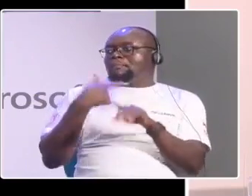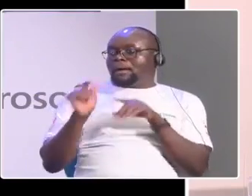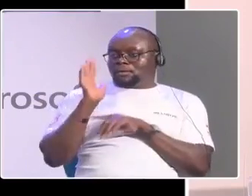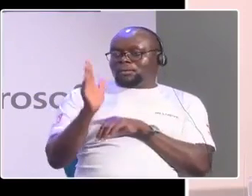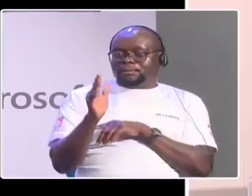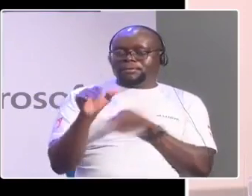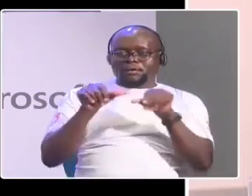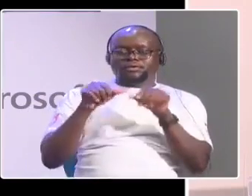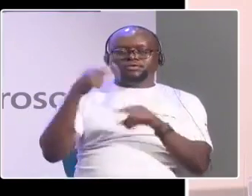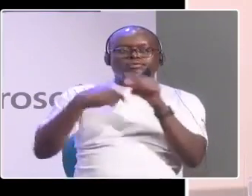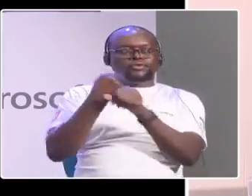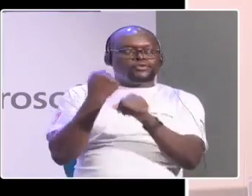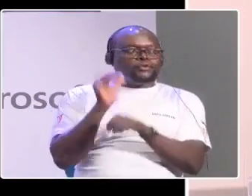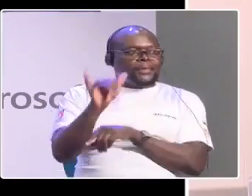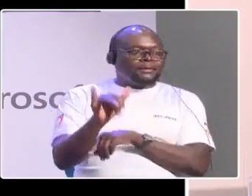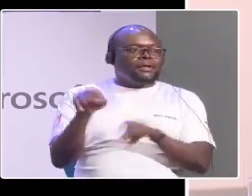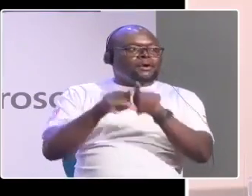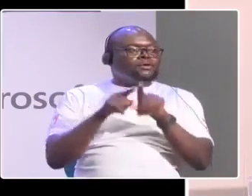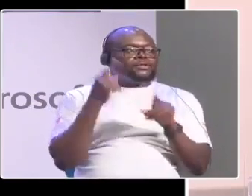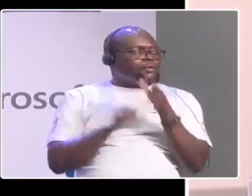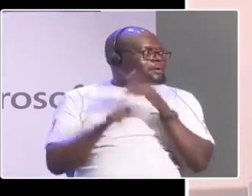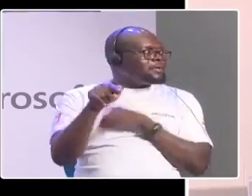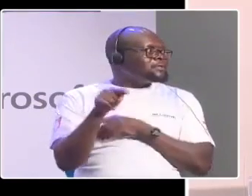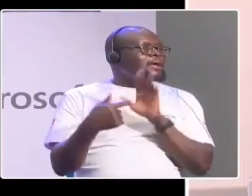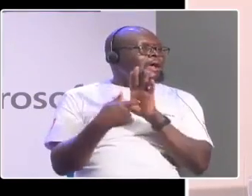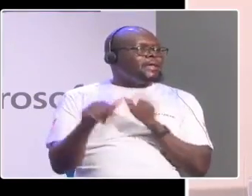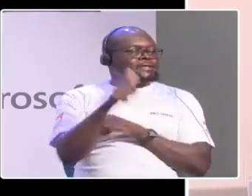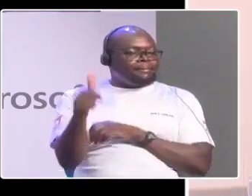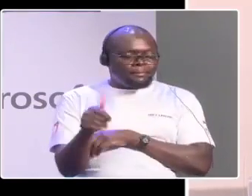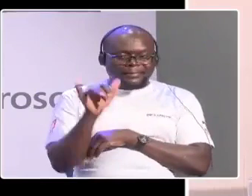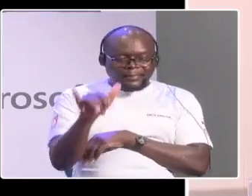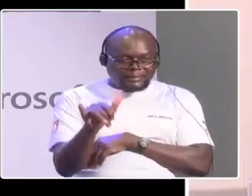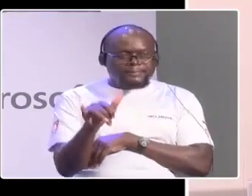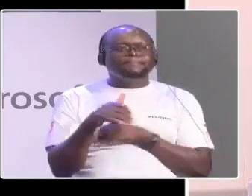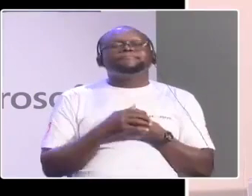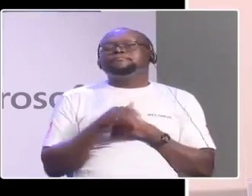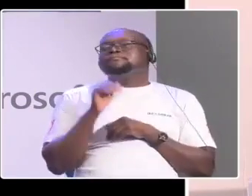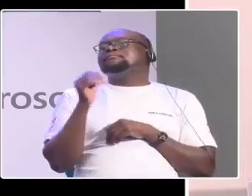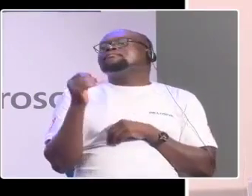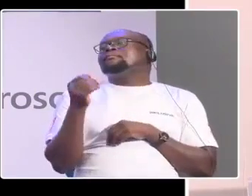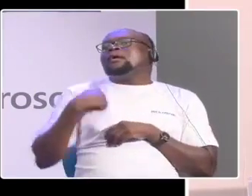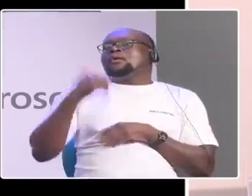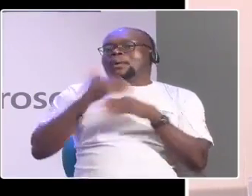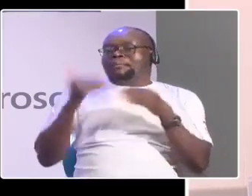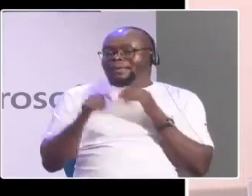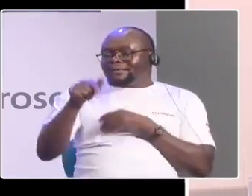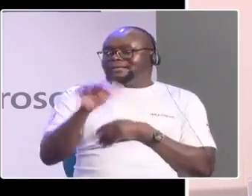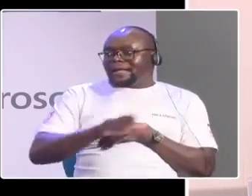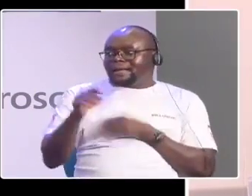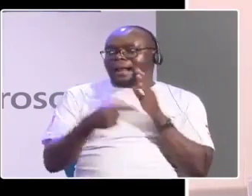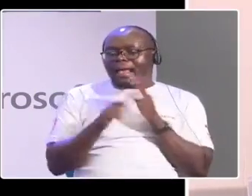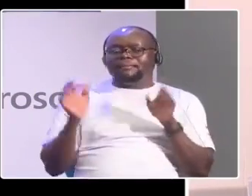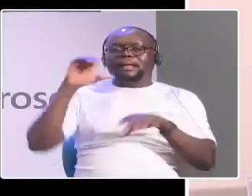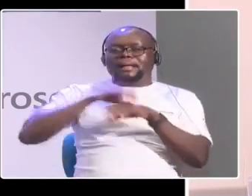be an ongoing thing. And I'd also say, I'll just add one more example of, on Chrome, a few years ago, we built this feature called Get